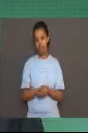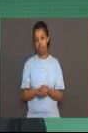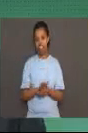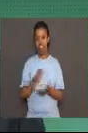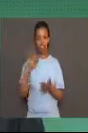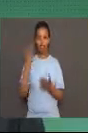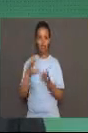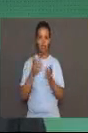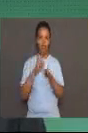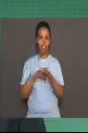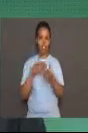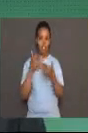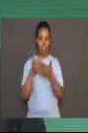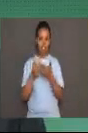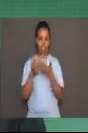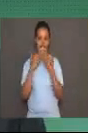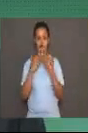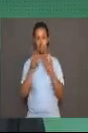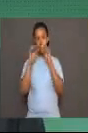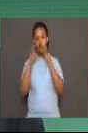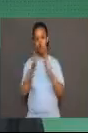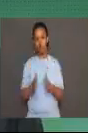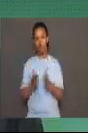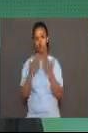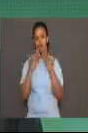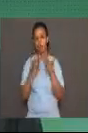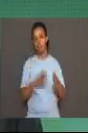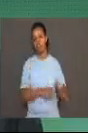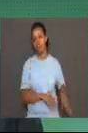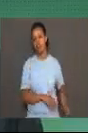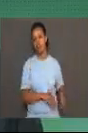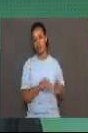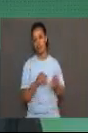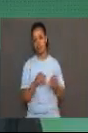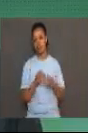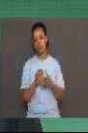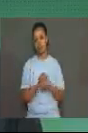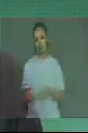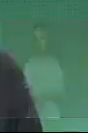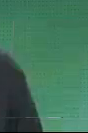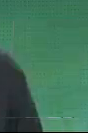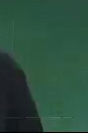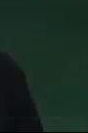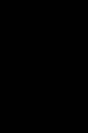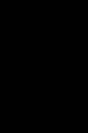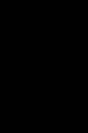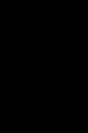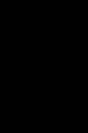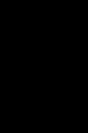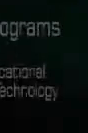Until next time, thank you, teacher. Thank you, students.